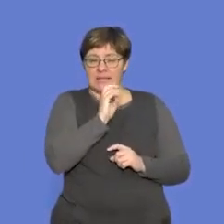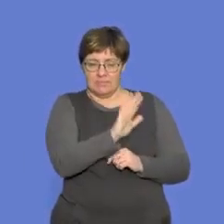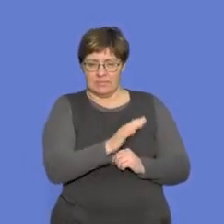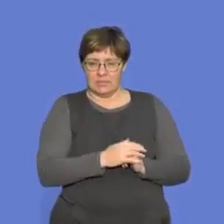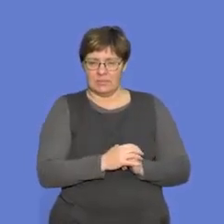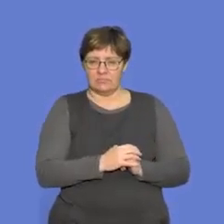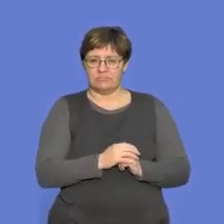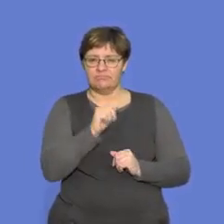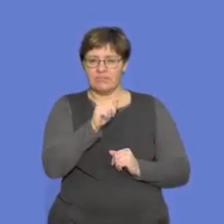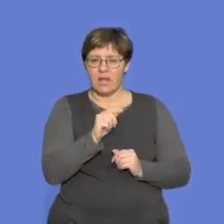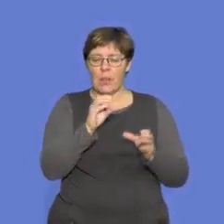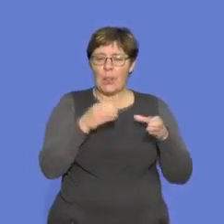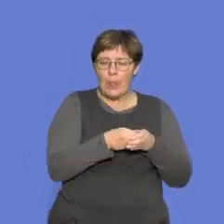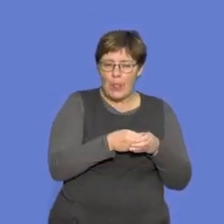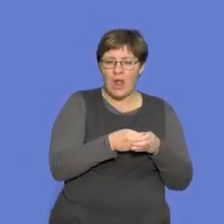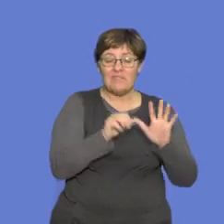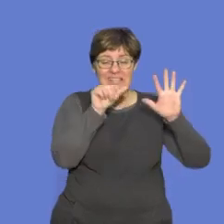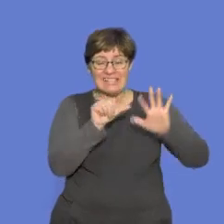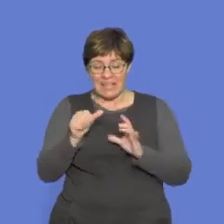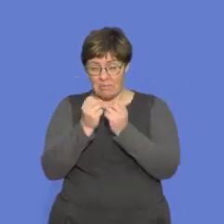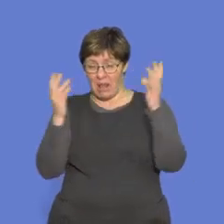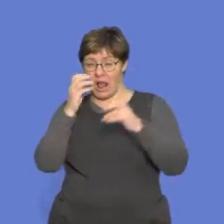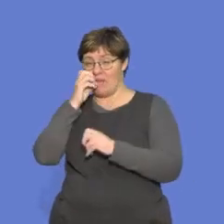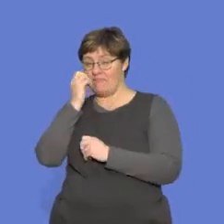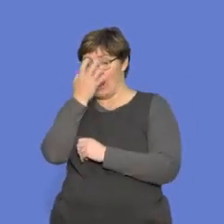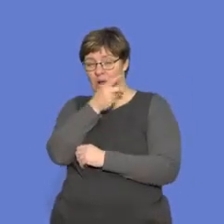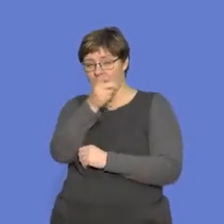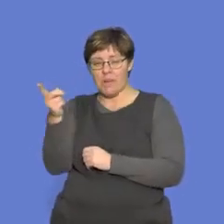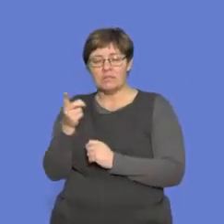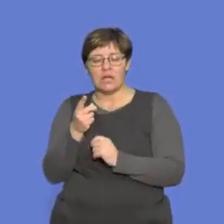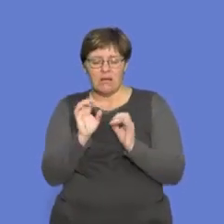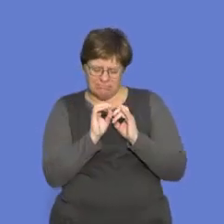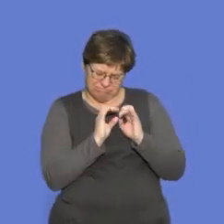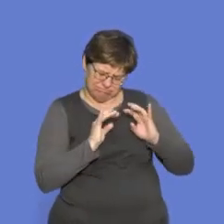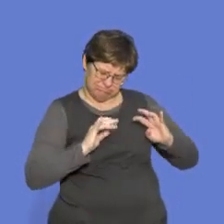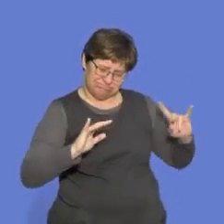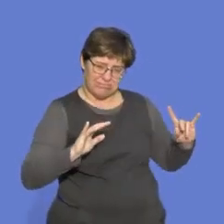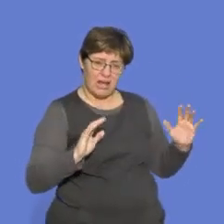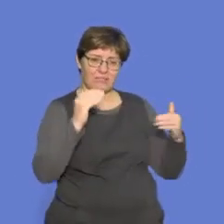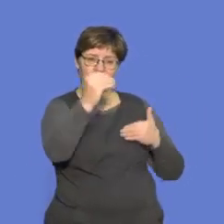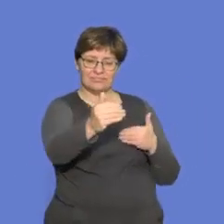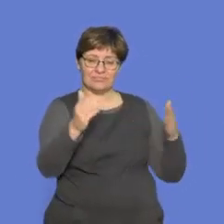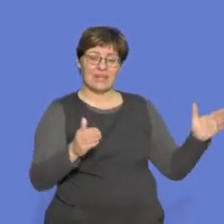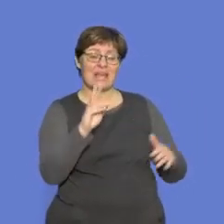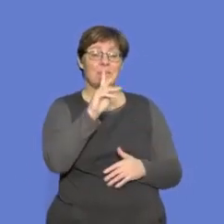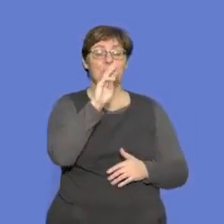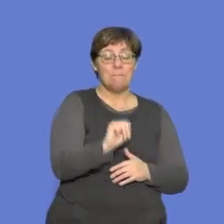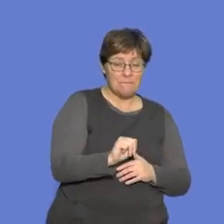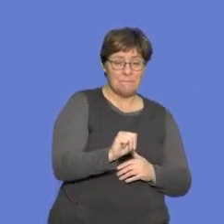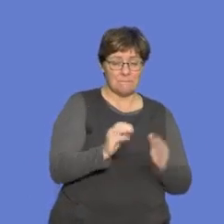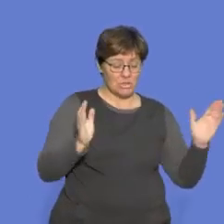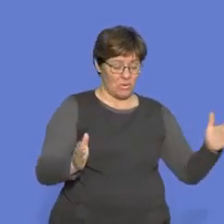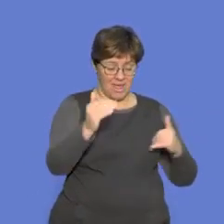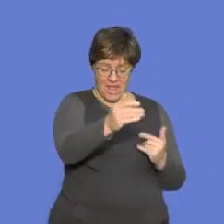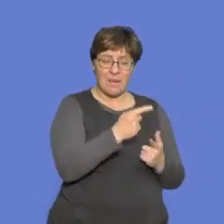in the world, but it has the largest number of plant species per square kilometer. Almost